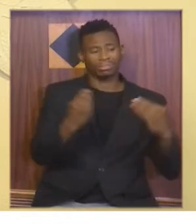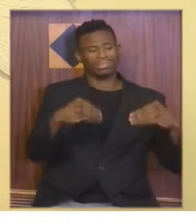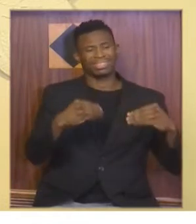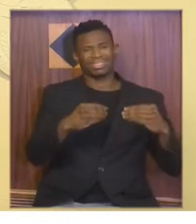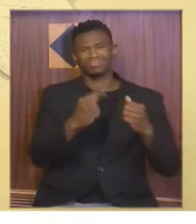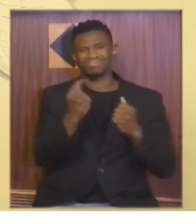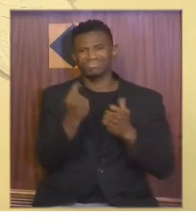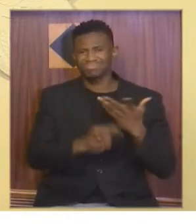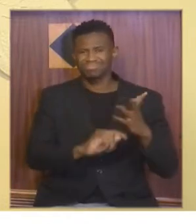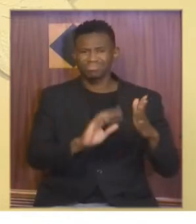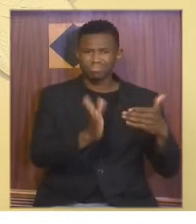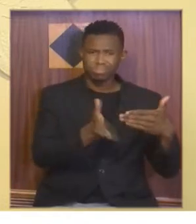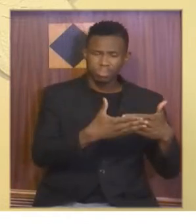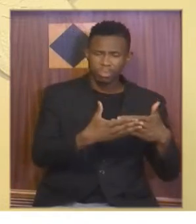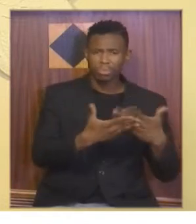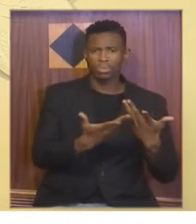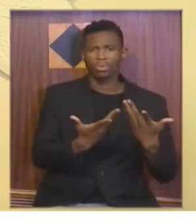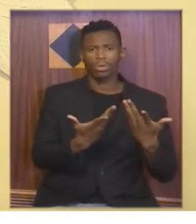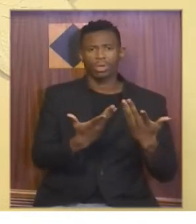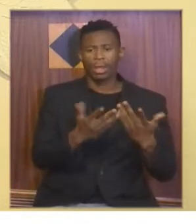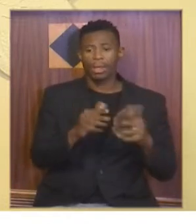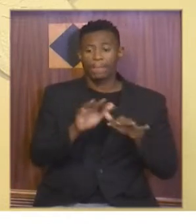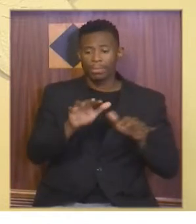loss of some 2 million jobs.